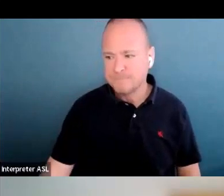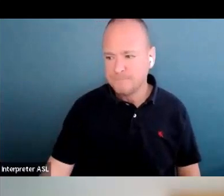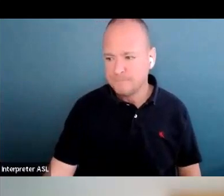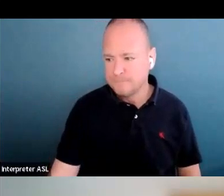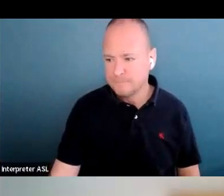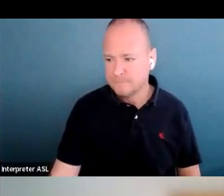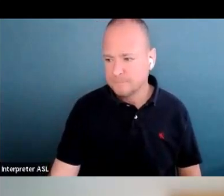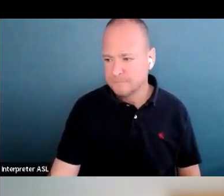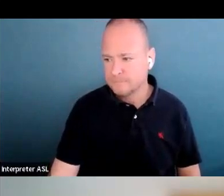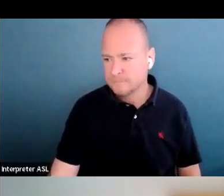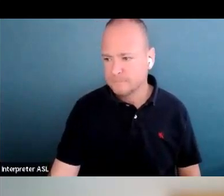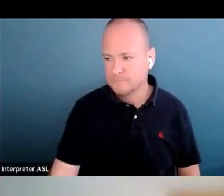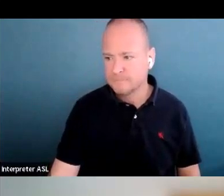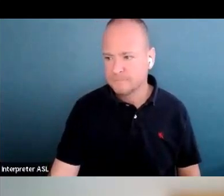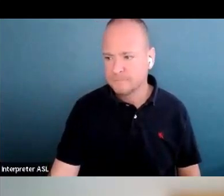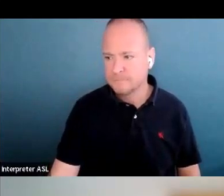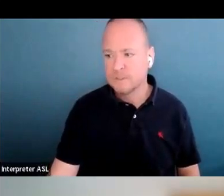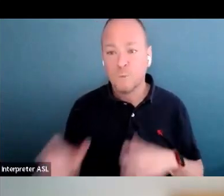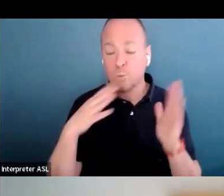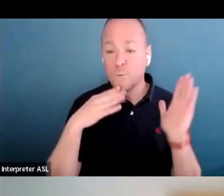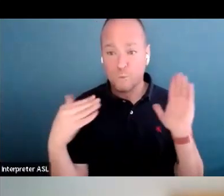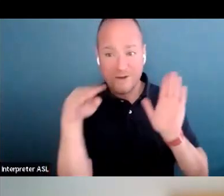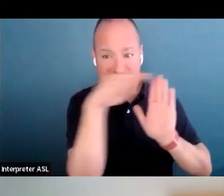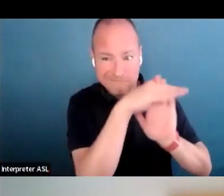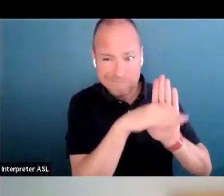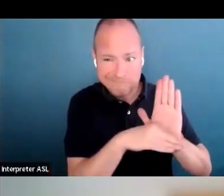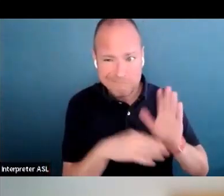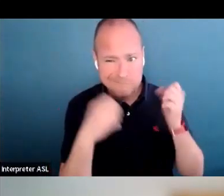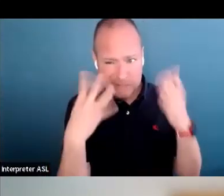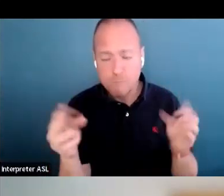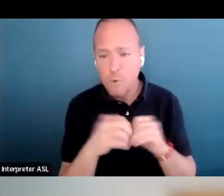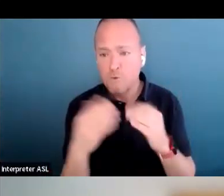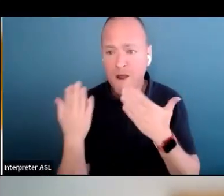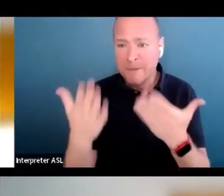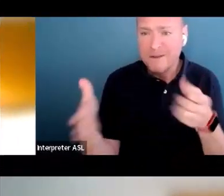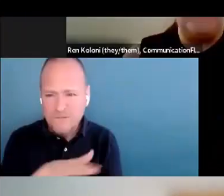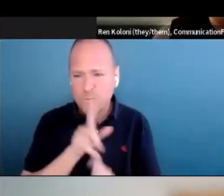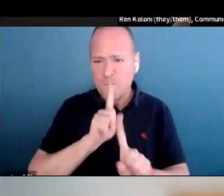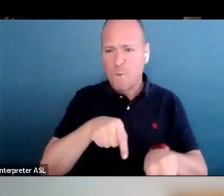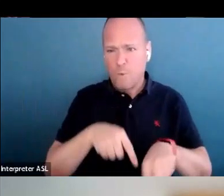We've outlined many more recommendations in the full version of our report.